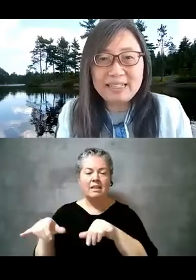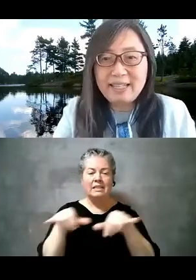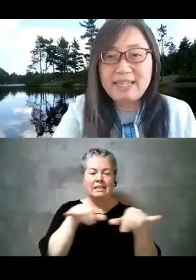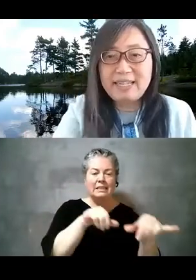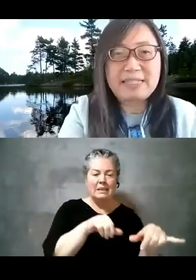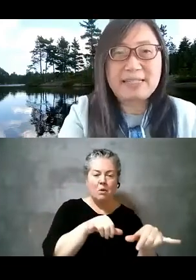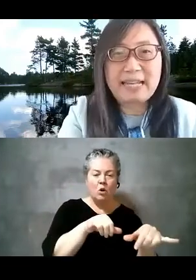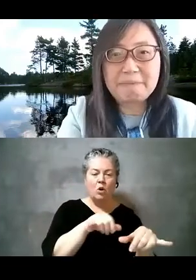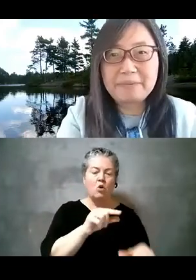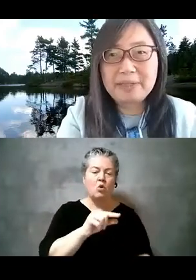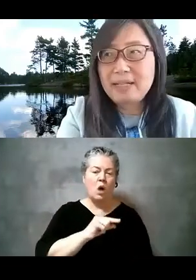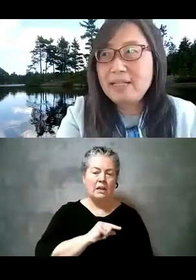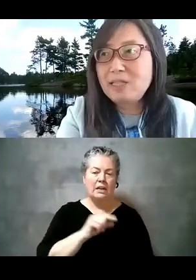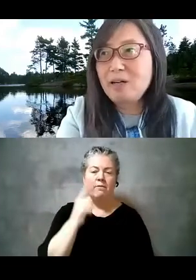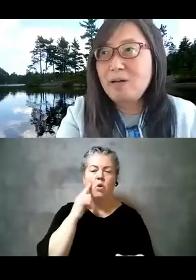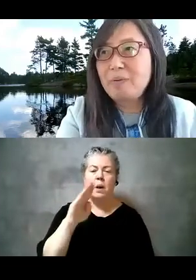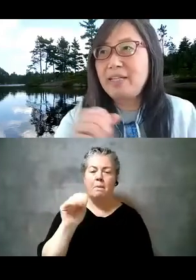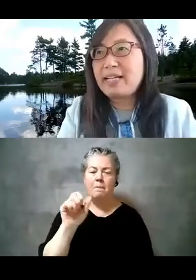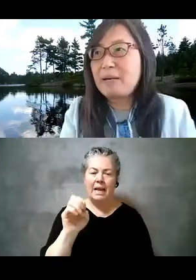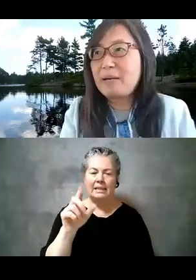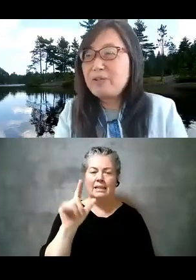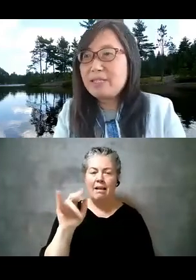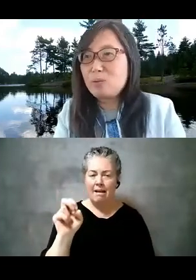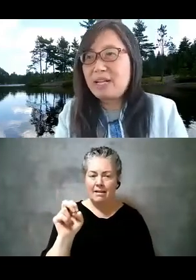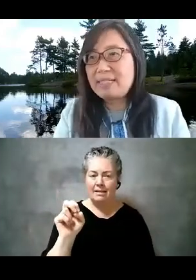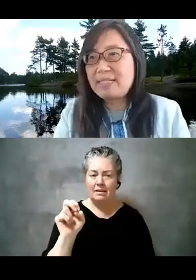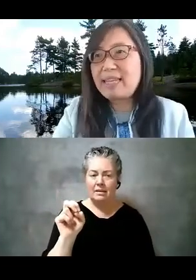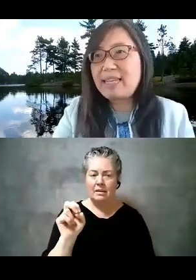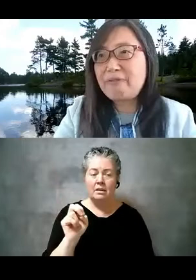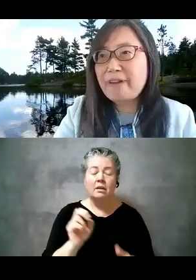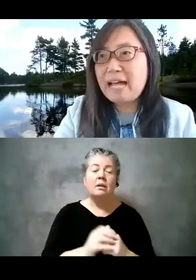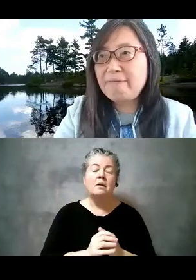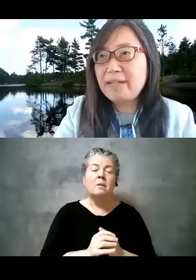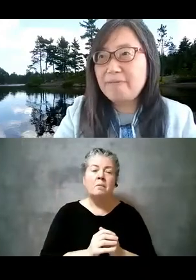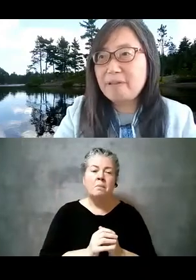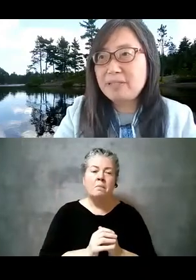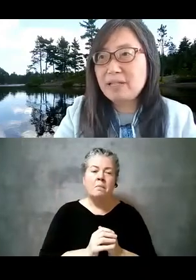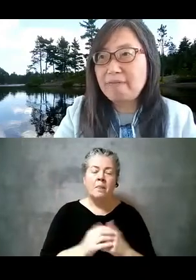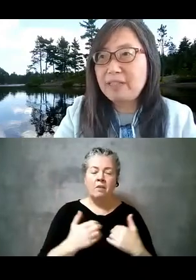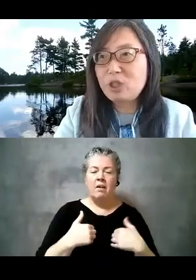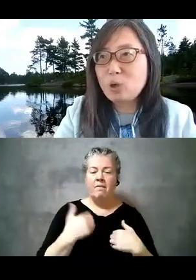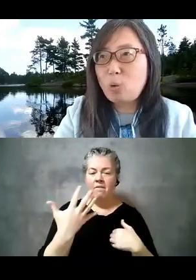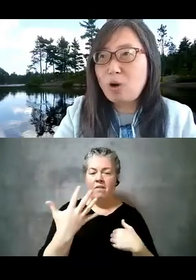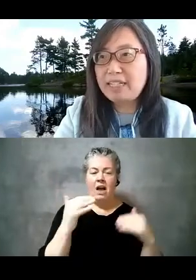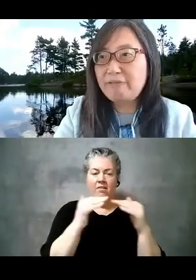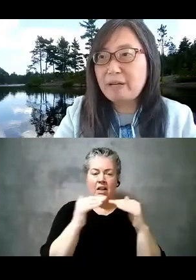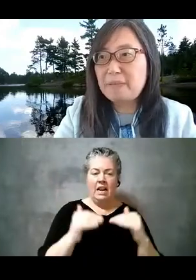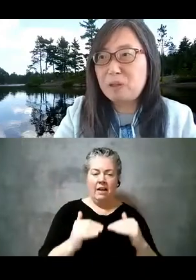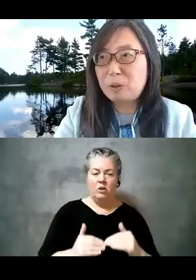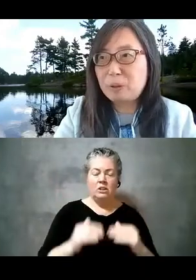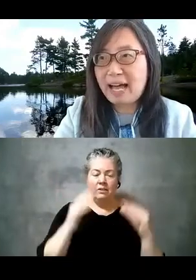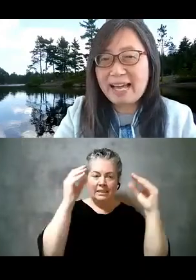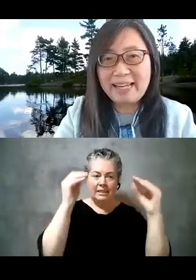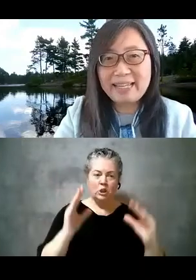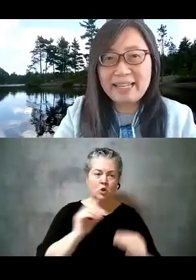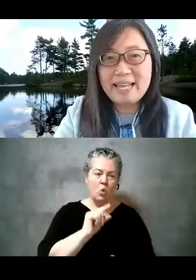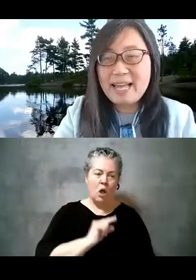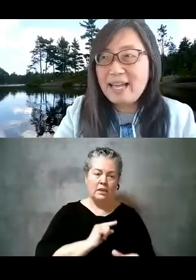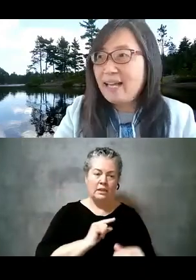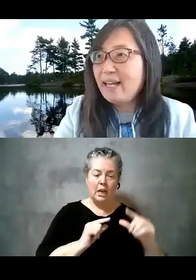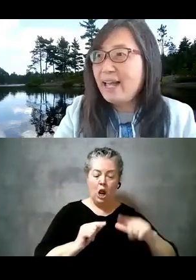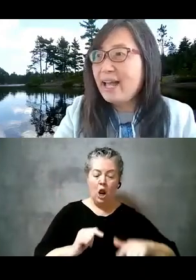quality at the baseline. So it can be viewed this way. Let's say there are 5 levels of teacher quality from low to